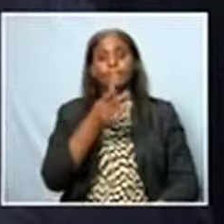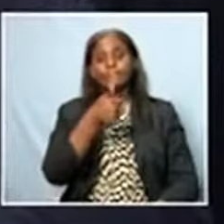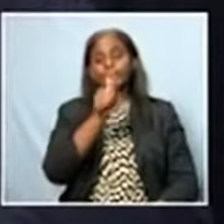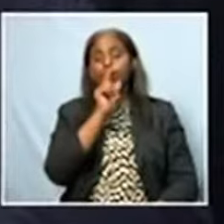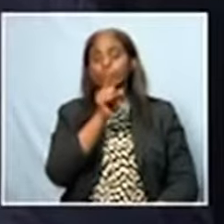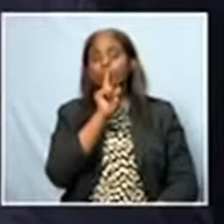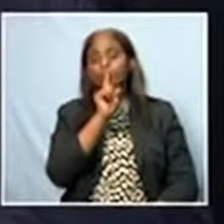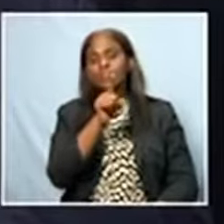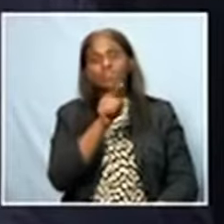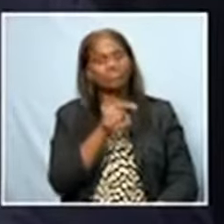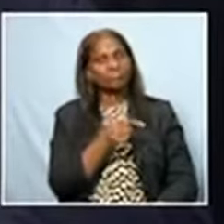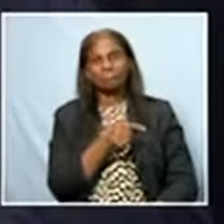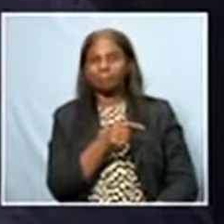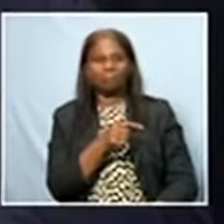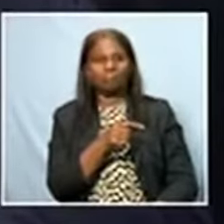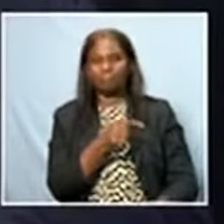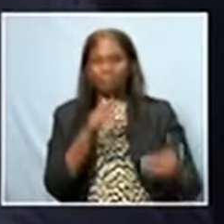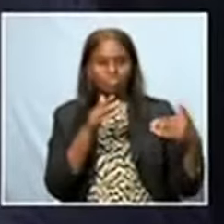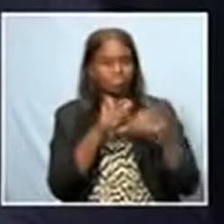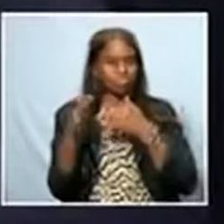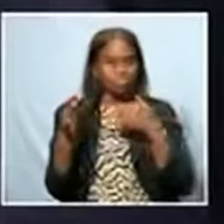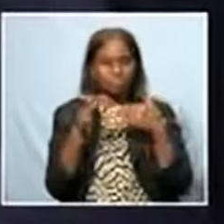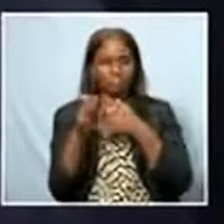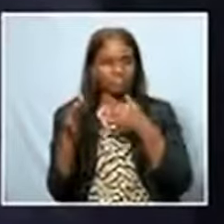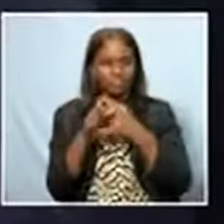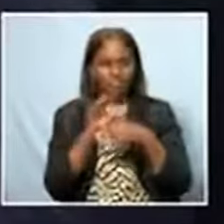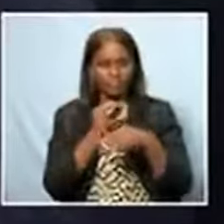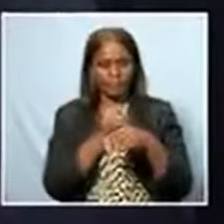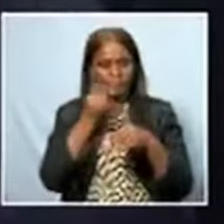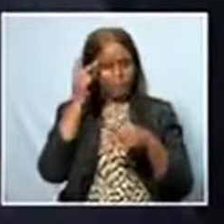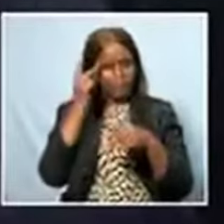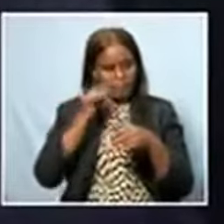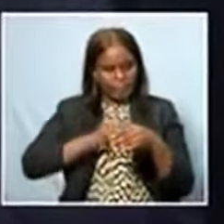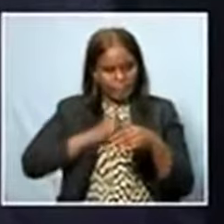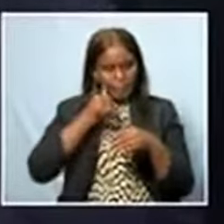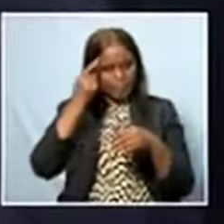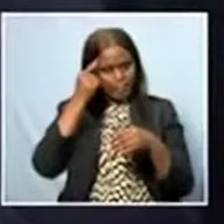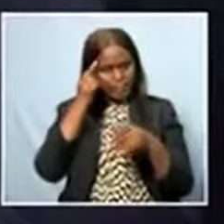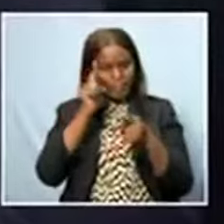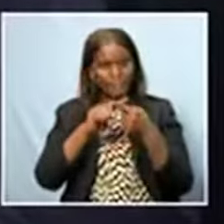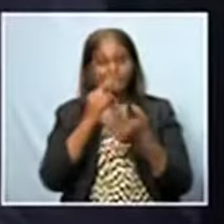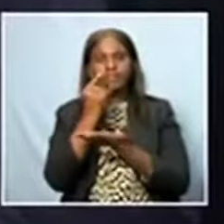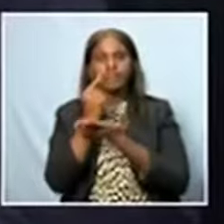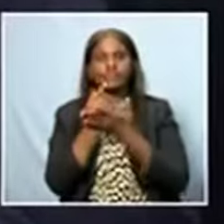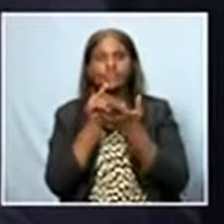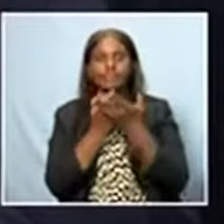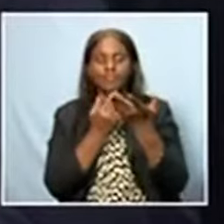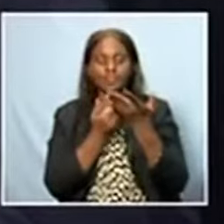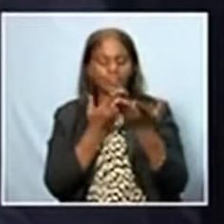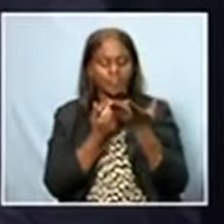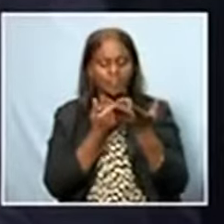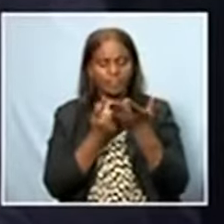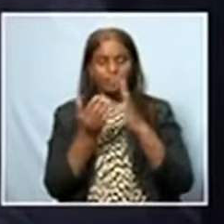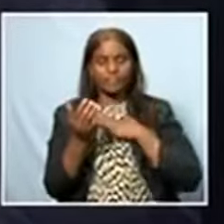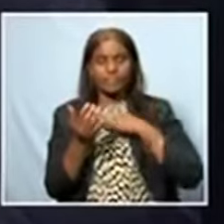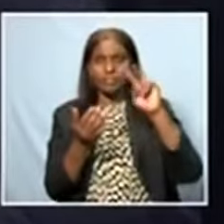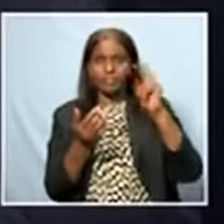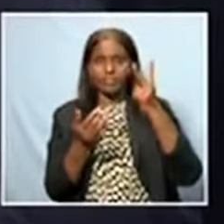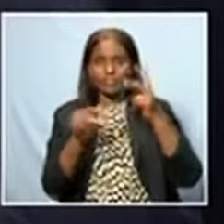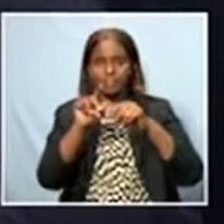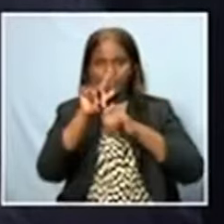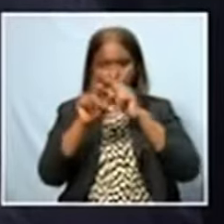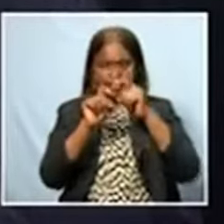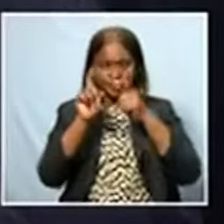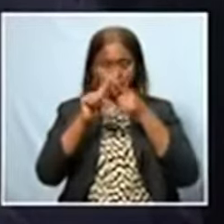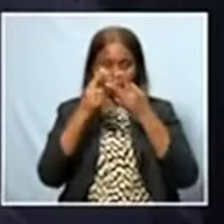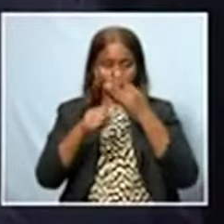really against our principle as a government to enhance domestic revenue. And my second question is related to